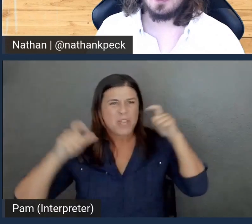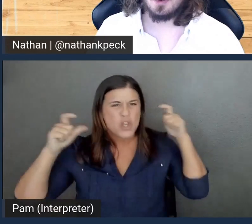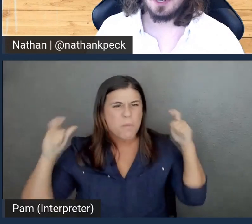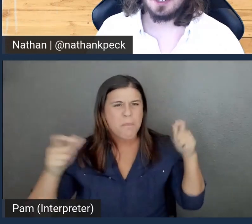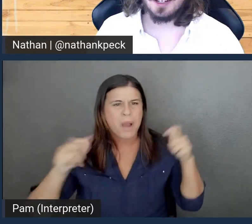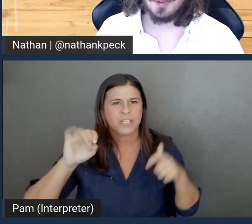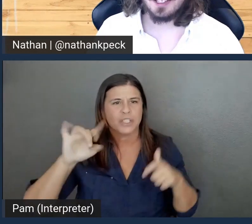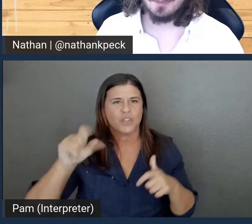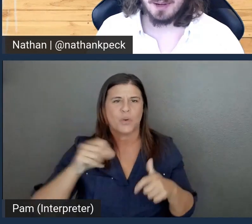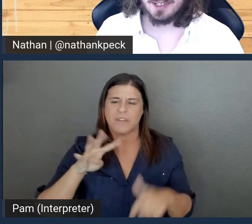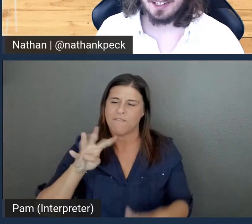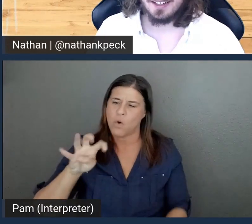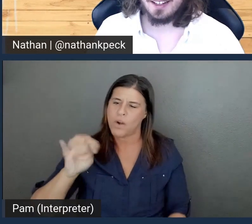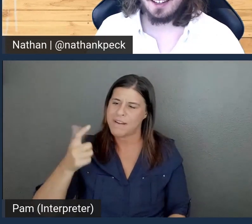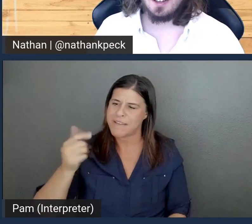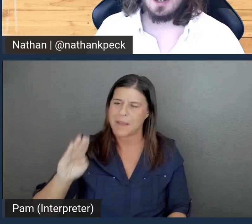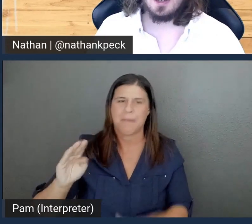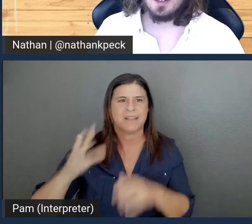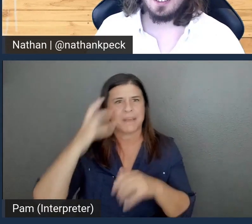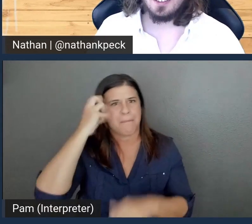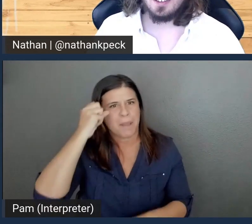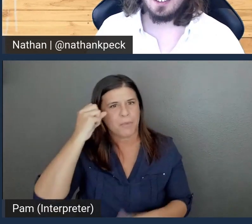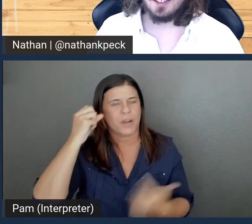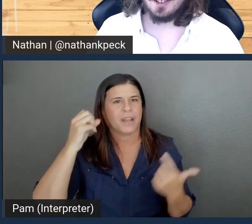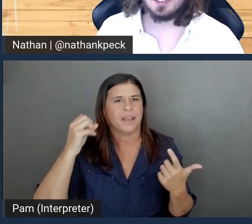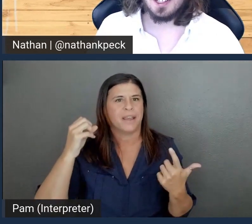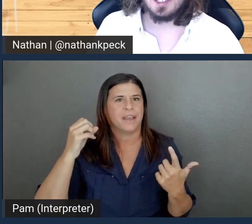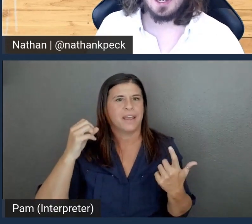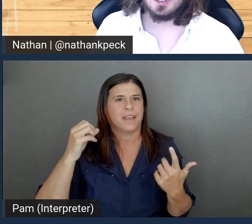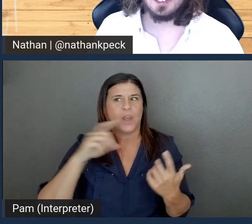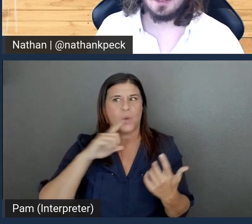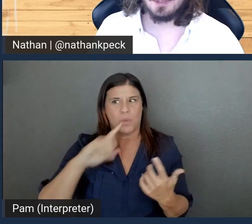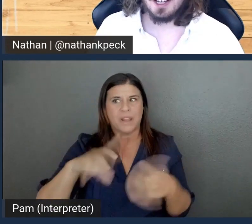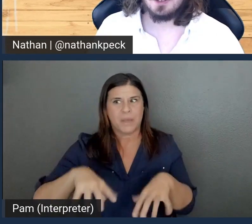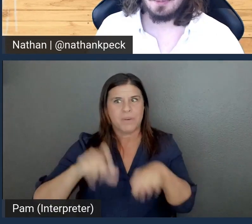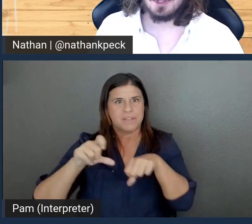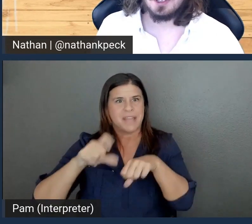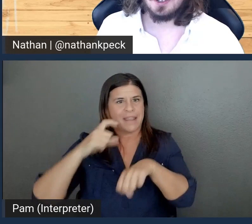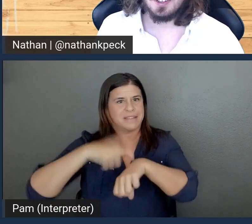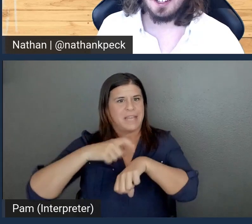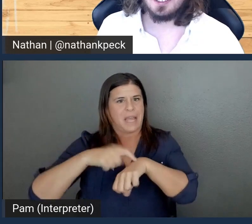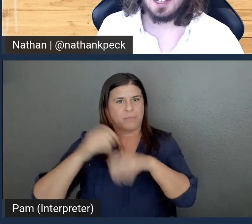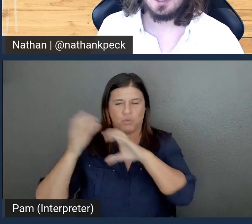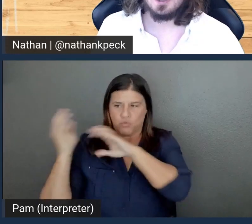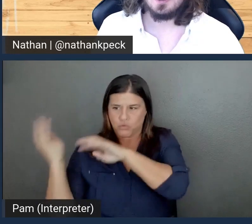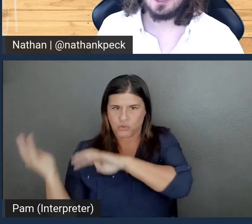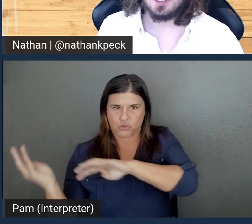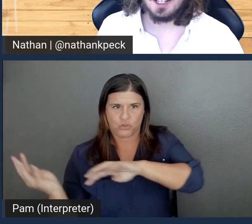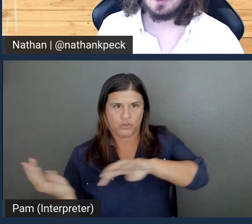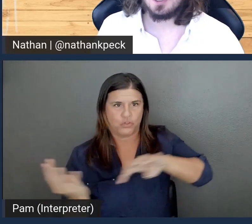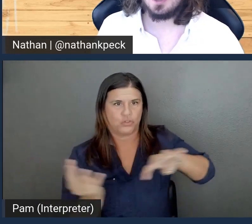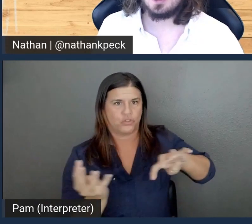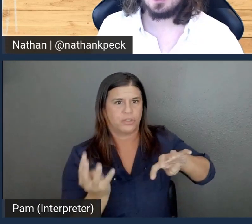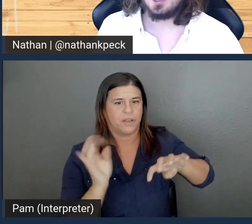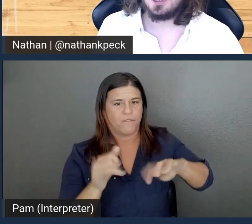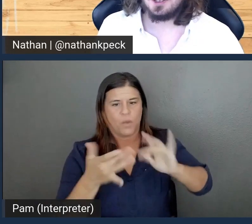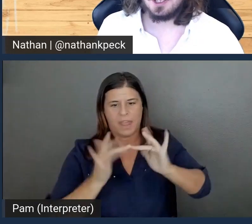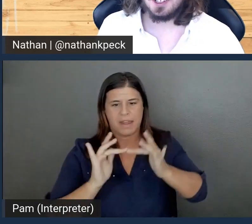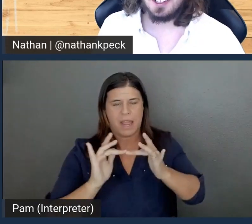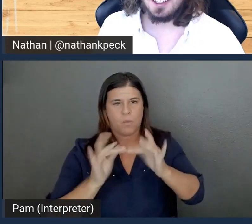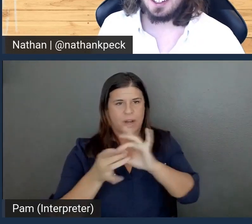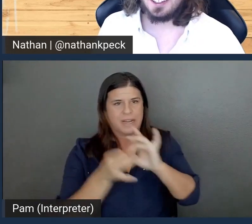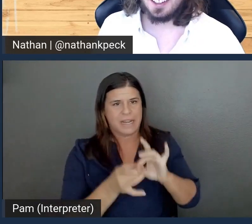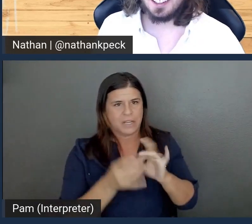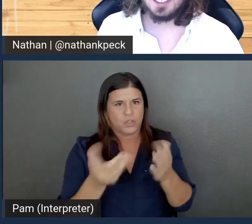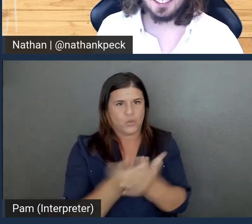like the 400 gigabytes of memory, and it's going to take at least some time to push all that data over a network connection to a new